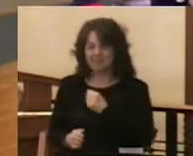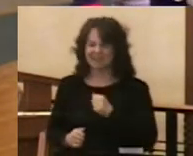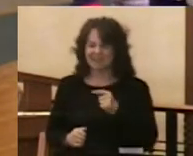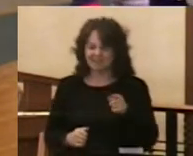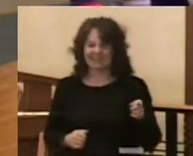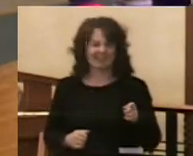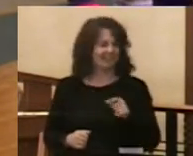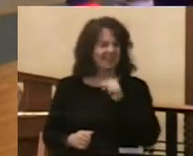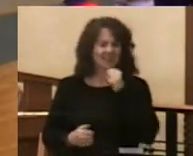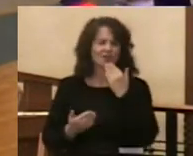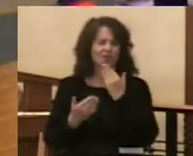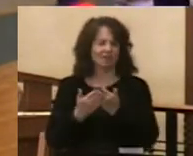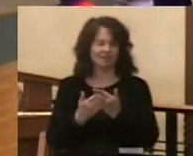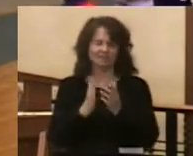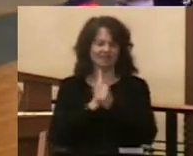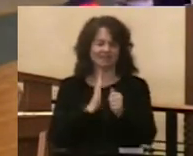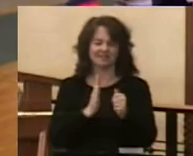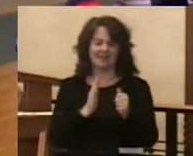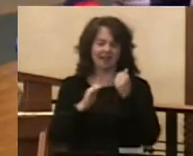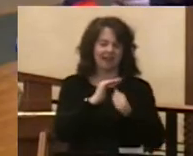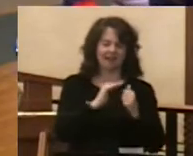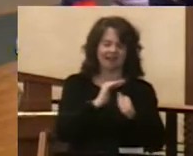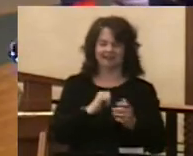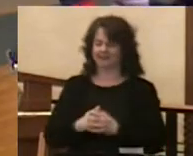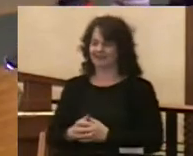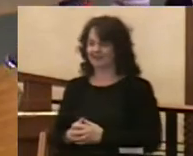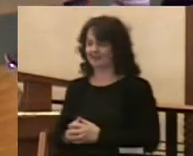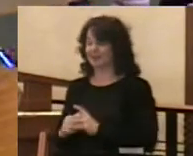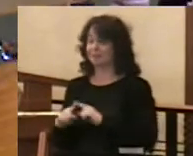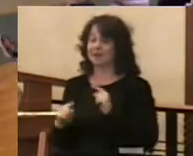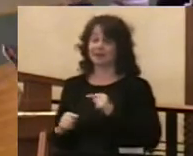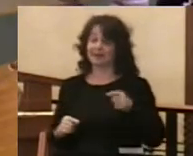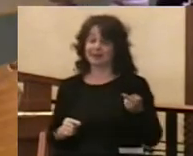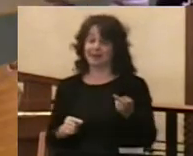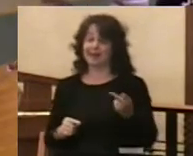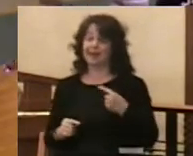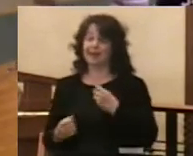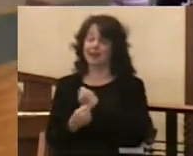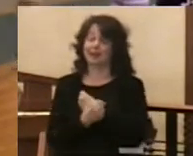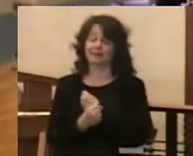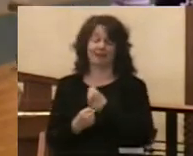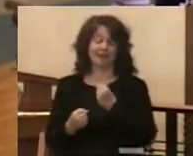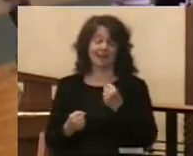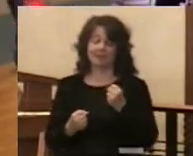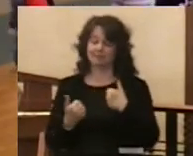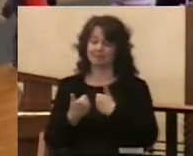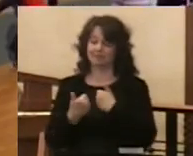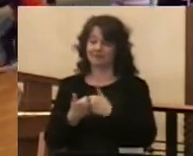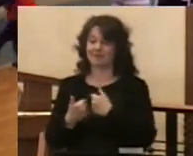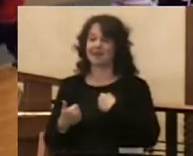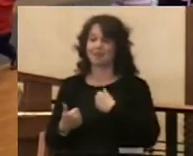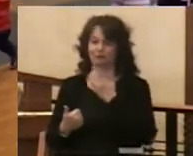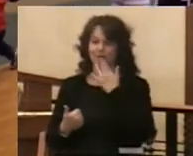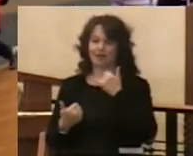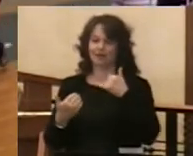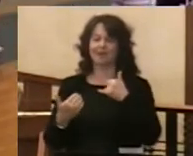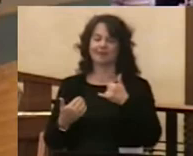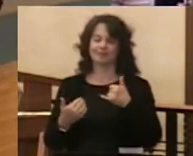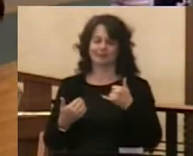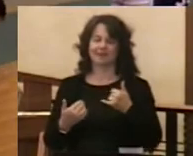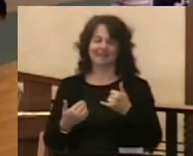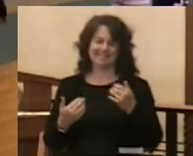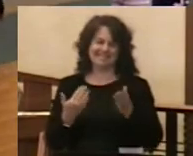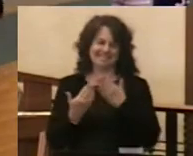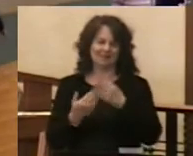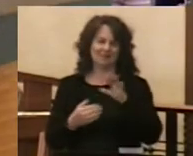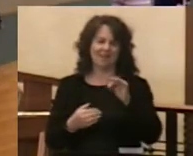But they love the game. They may not be the greatest hide and seek players yet. That's okay. I like it that way, actually. But God has a word from them.